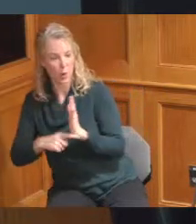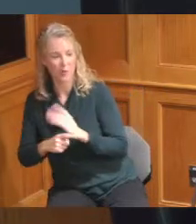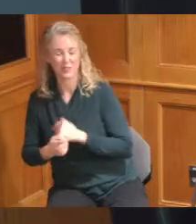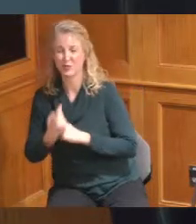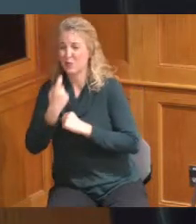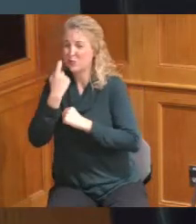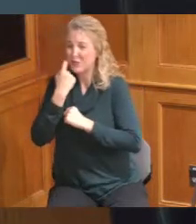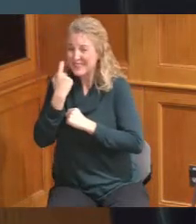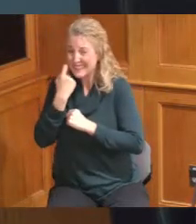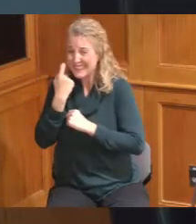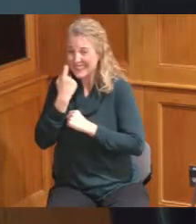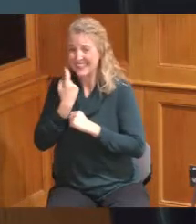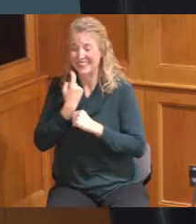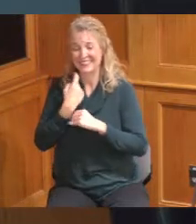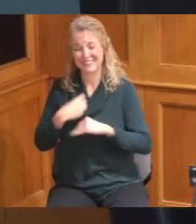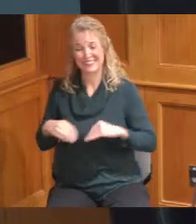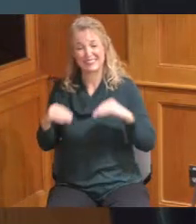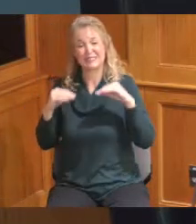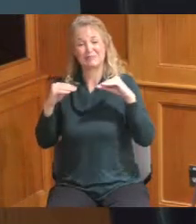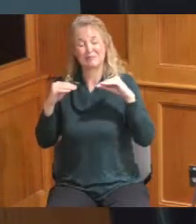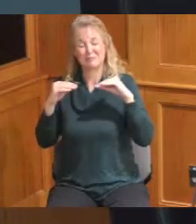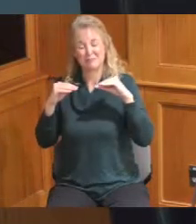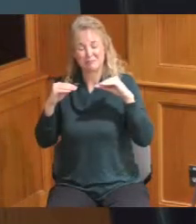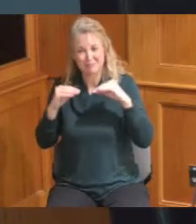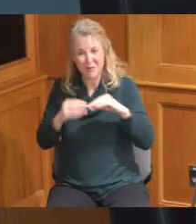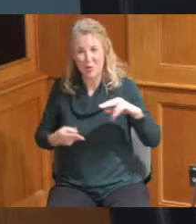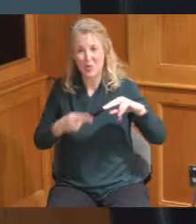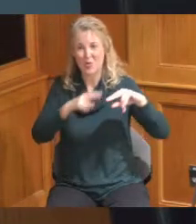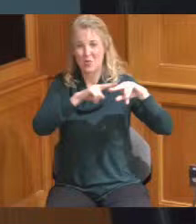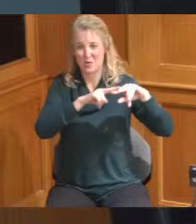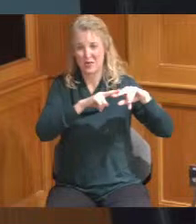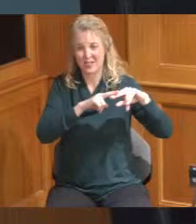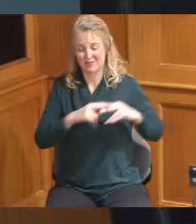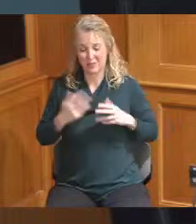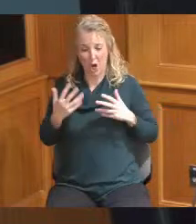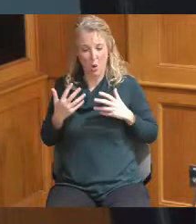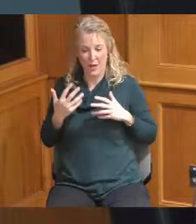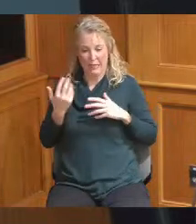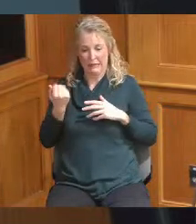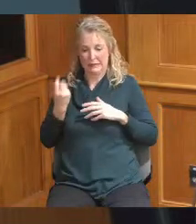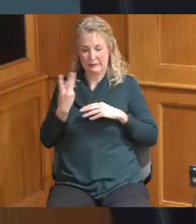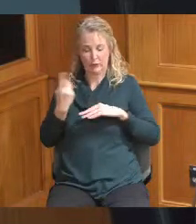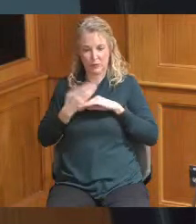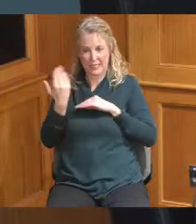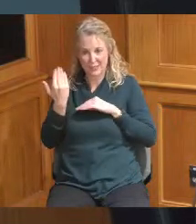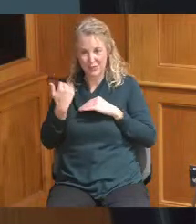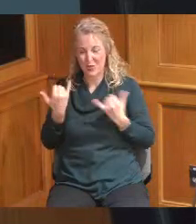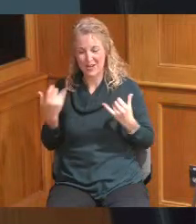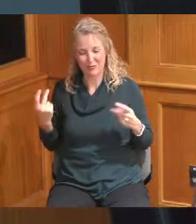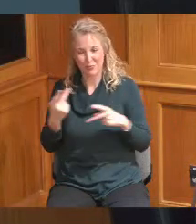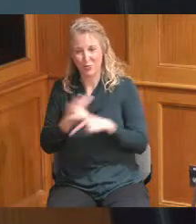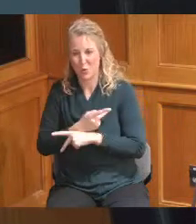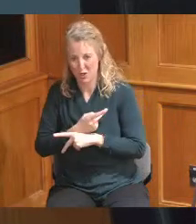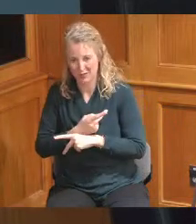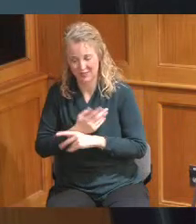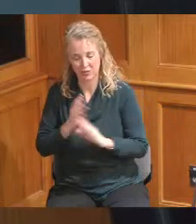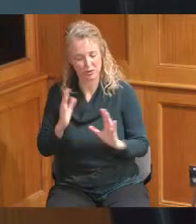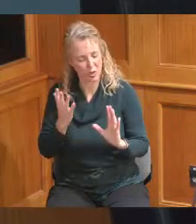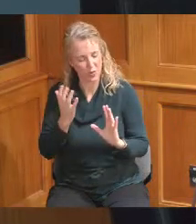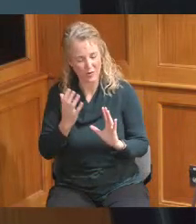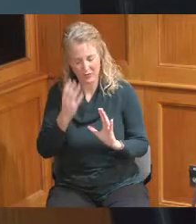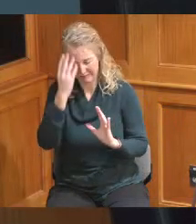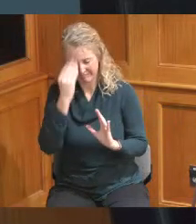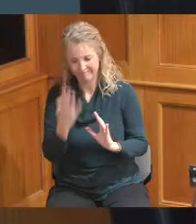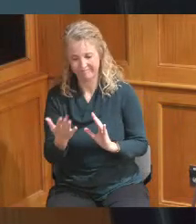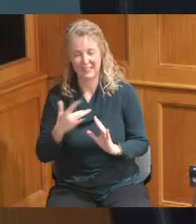couple days an even more increase on top of what the alert was about. So just want to, it's